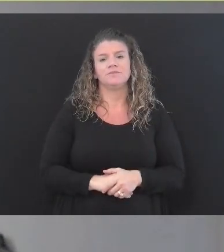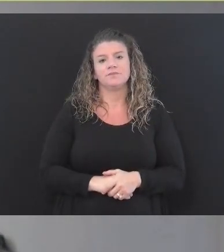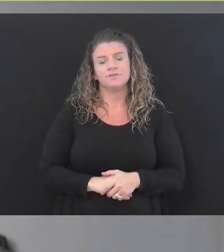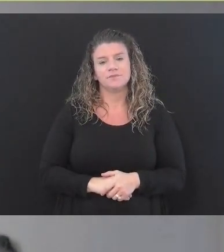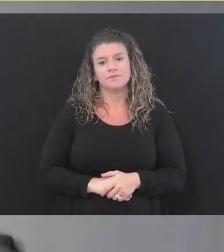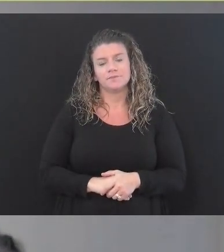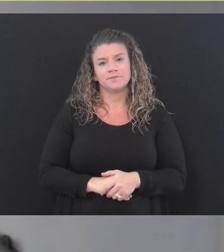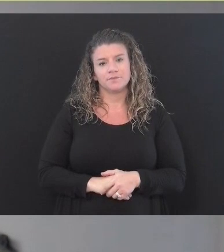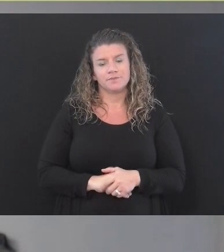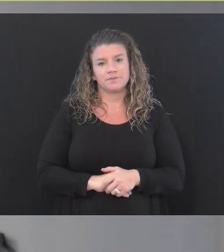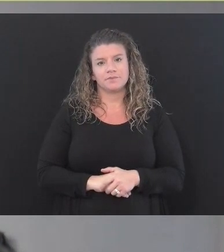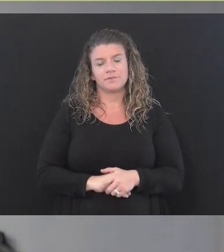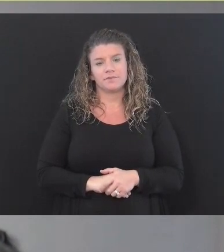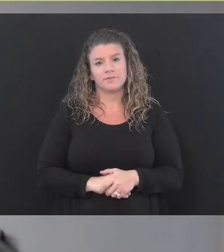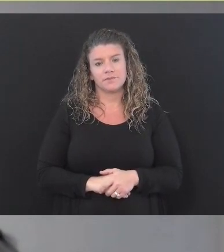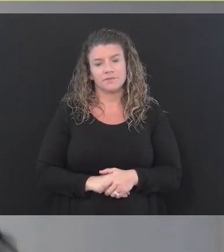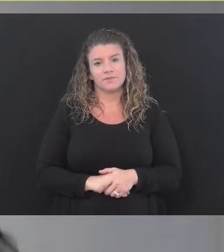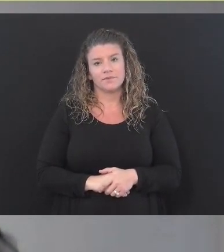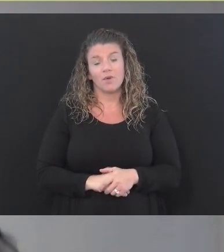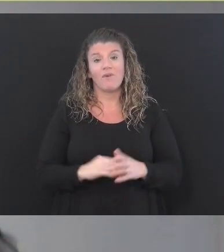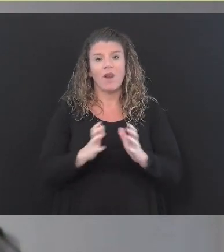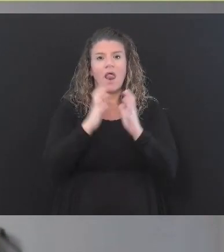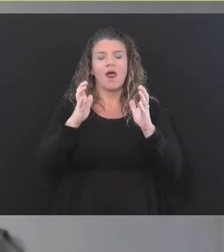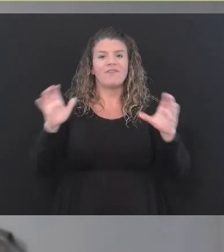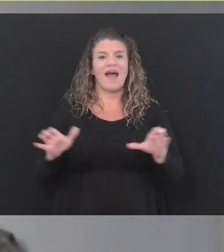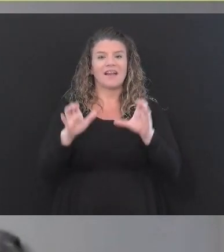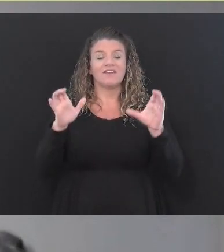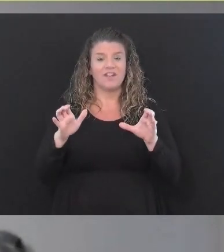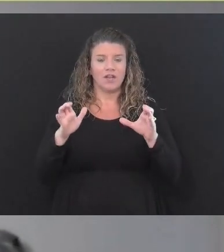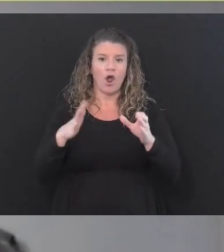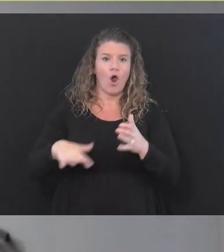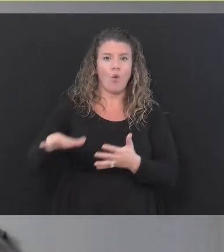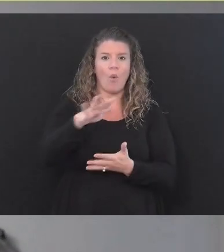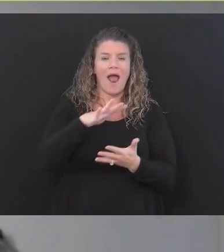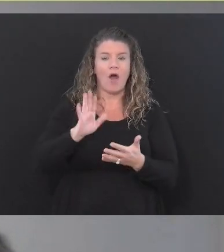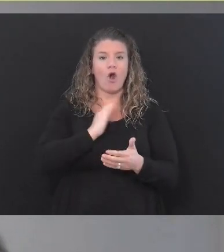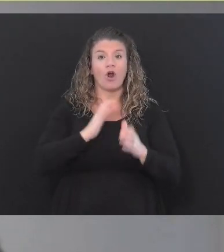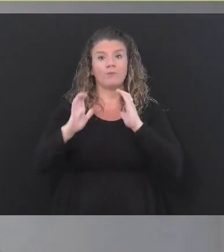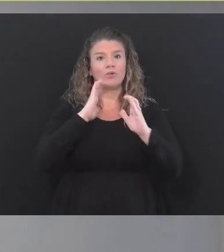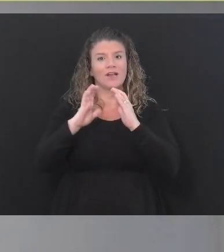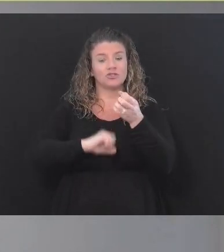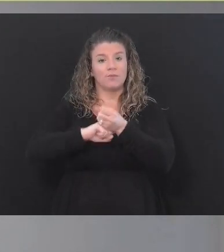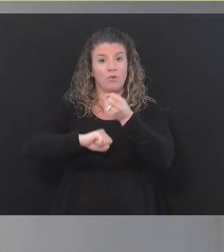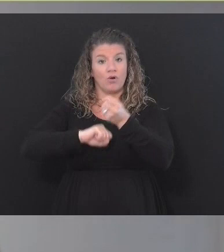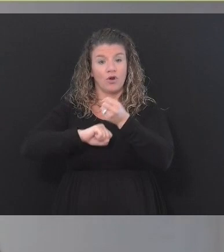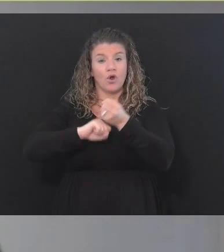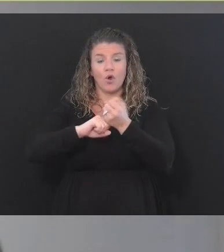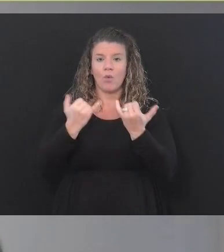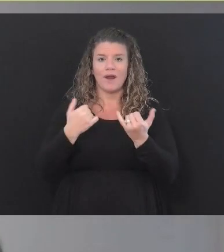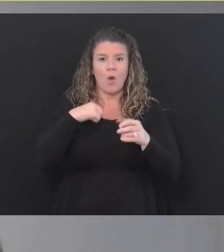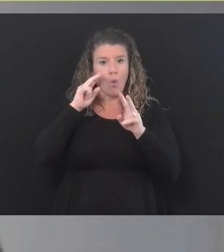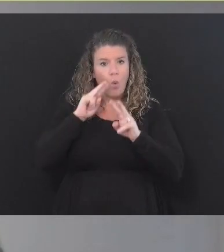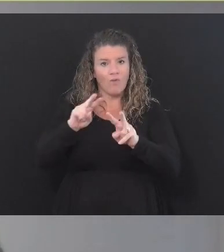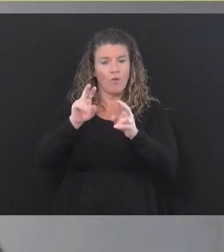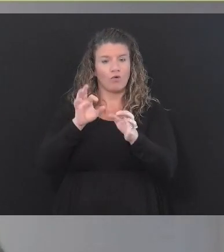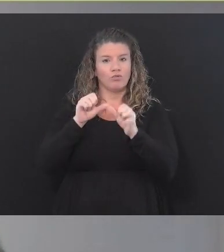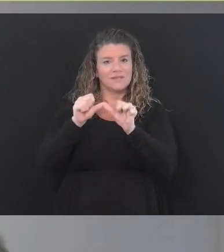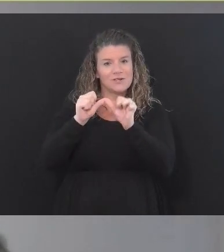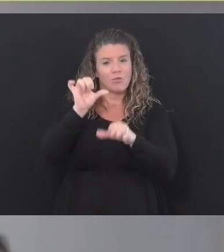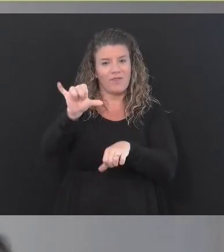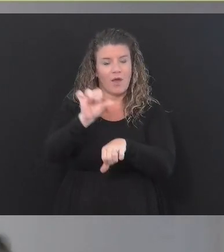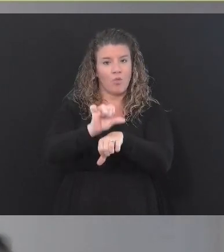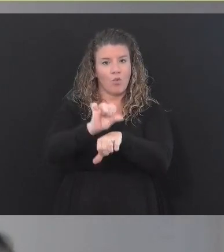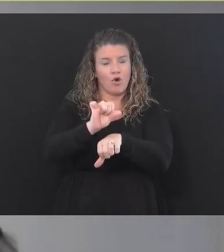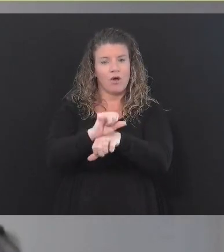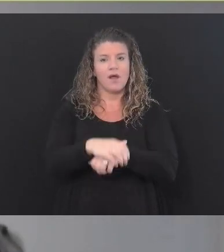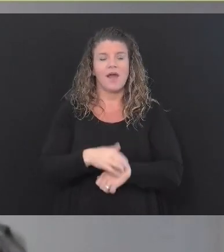well. Certainly also lots of activity around healthcare provider communications and support. We look forward to continuing that work. I